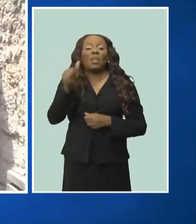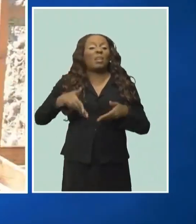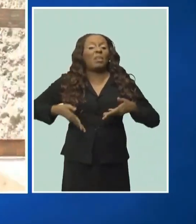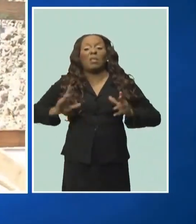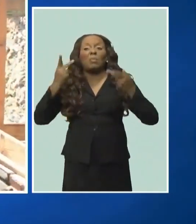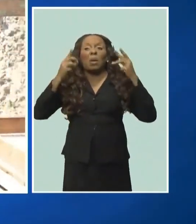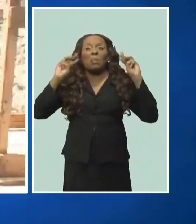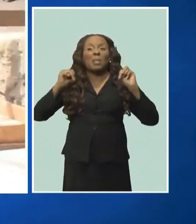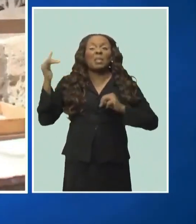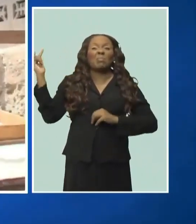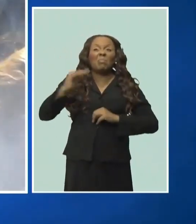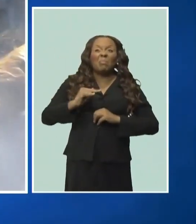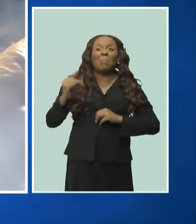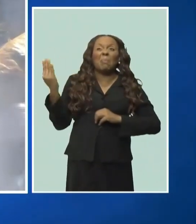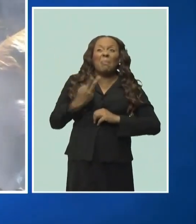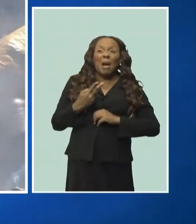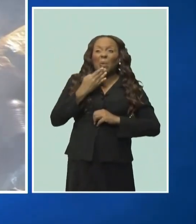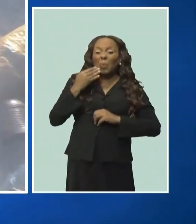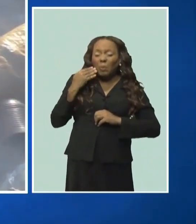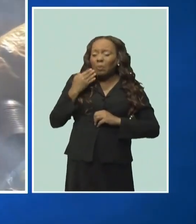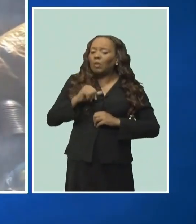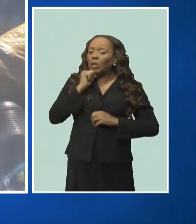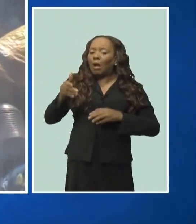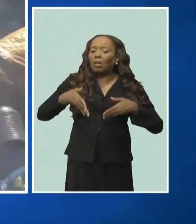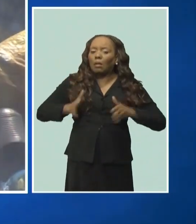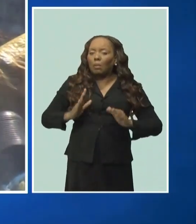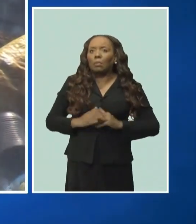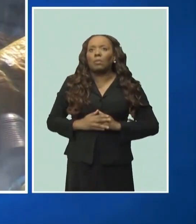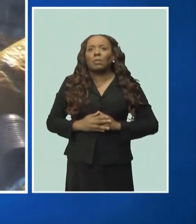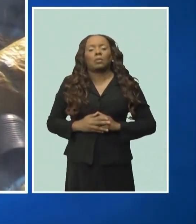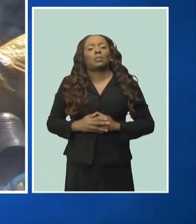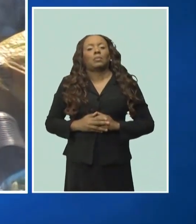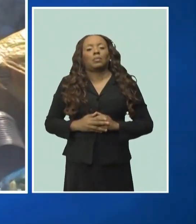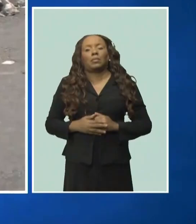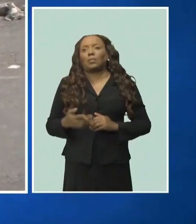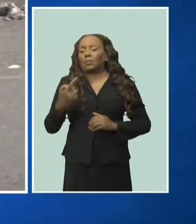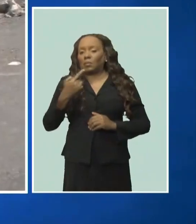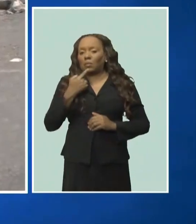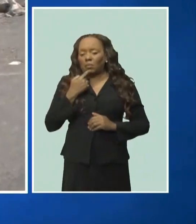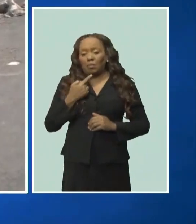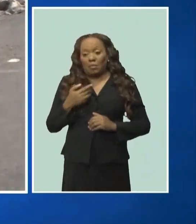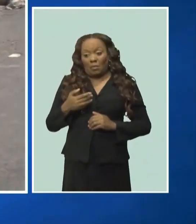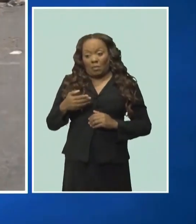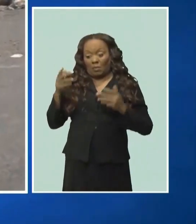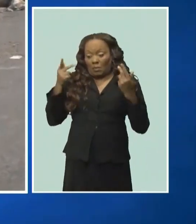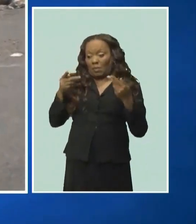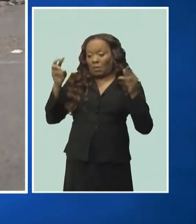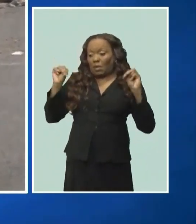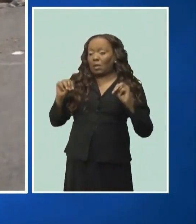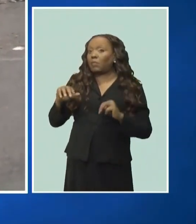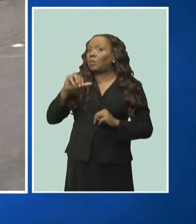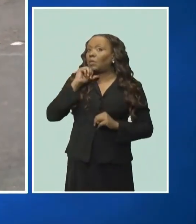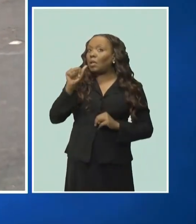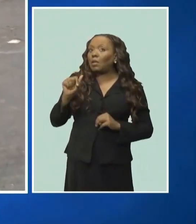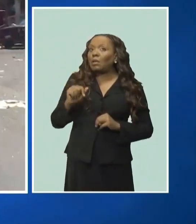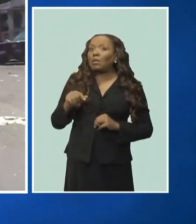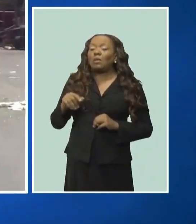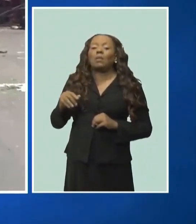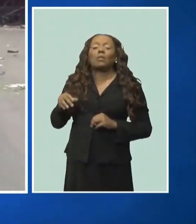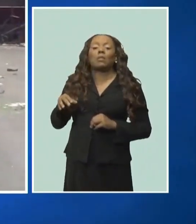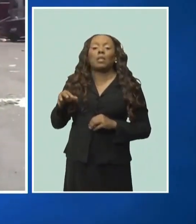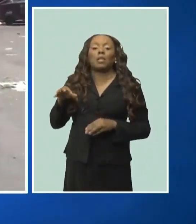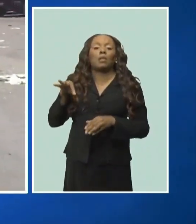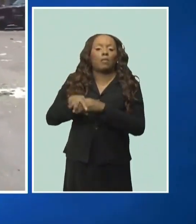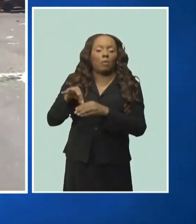return. He's not good for Haiti. The State Department says it's pushing Ariel Henry, who was not elected, to collaborate with a